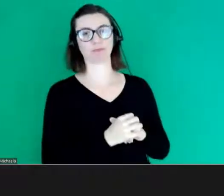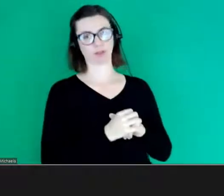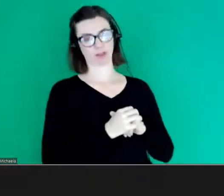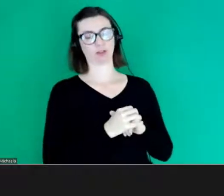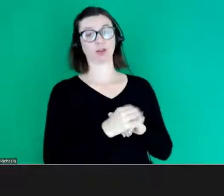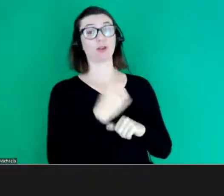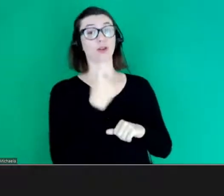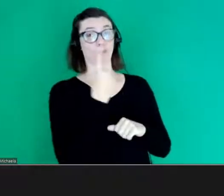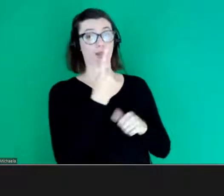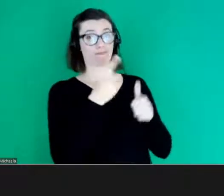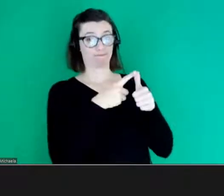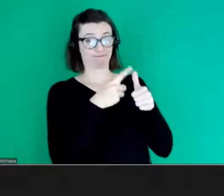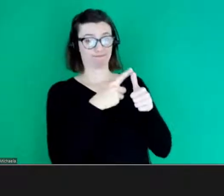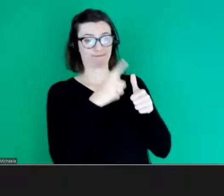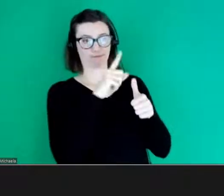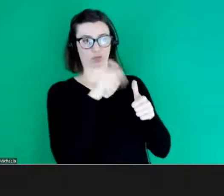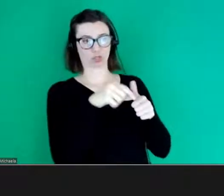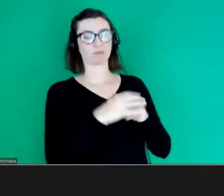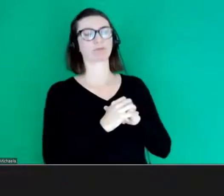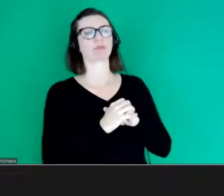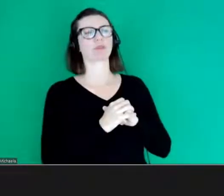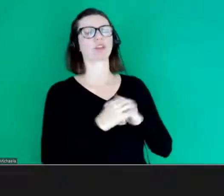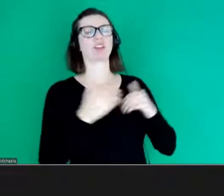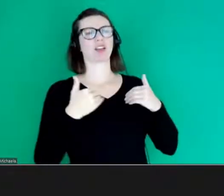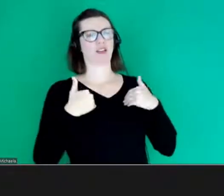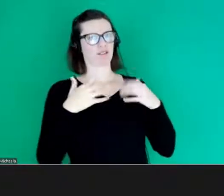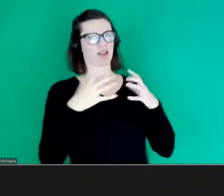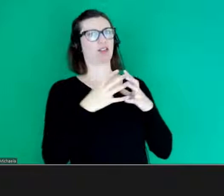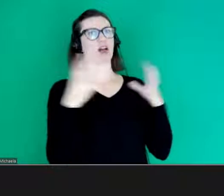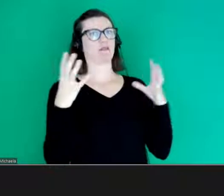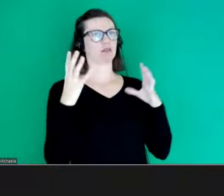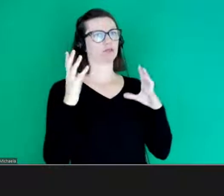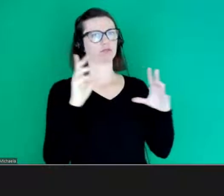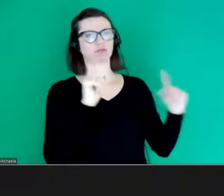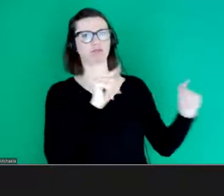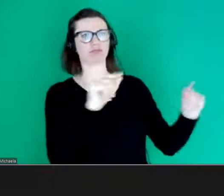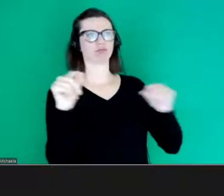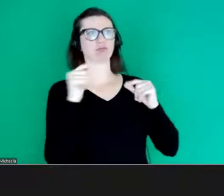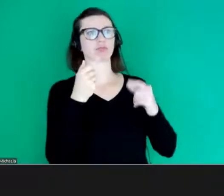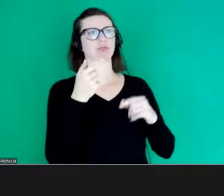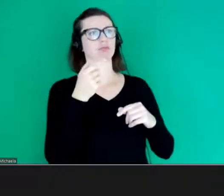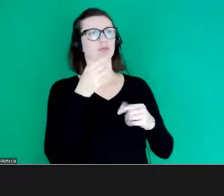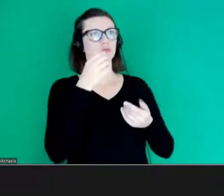One is, there is a lot of talk about mandates of vaccines,